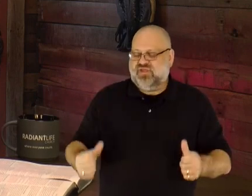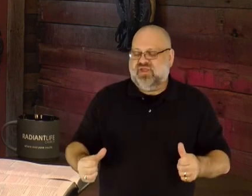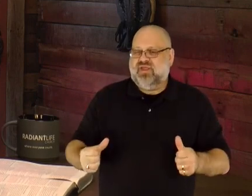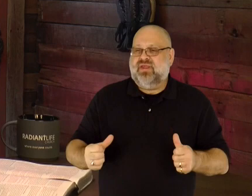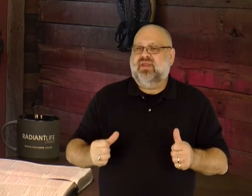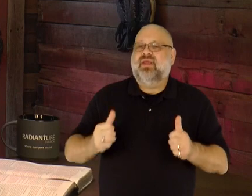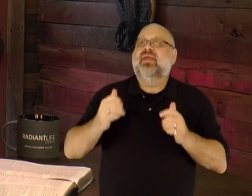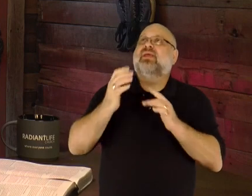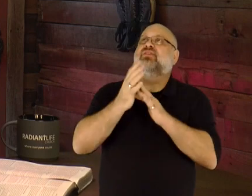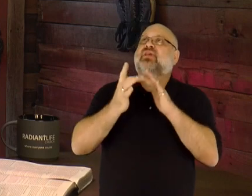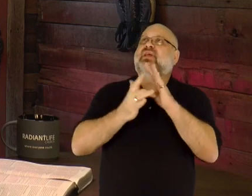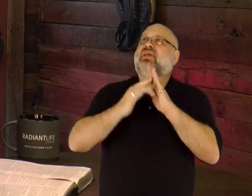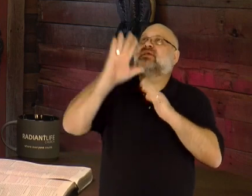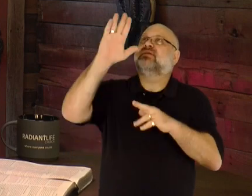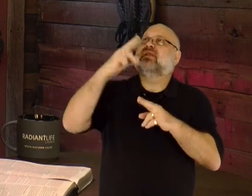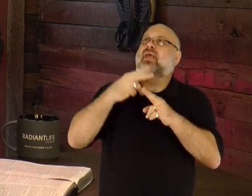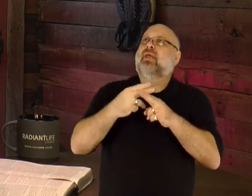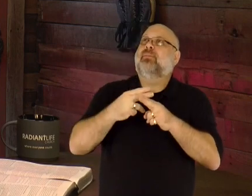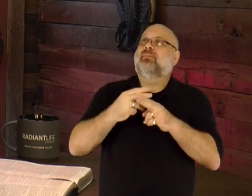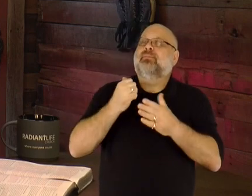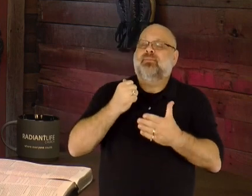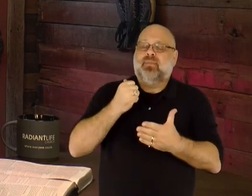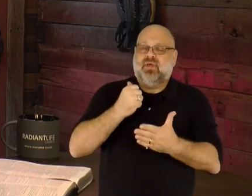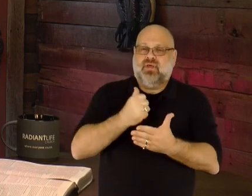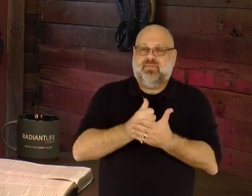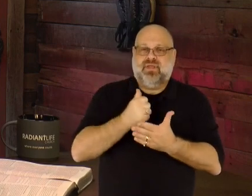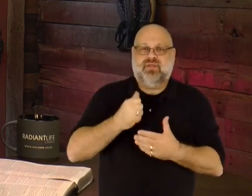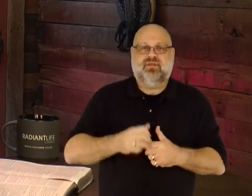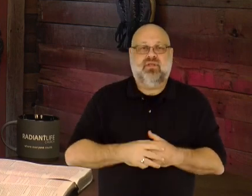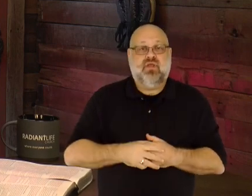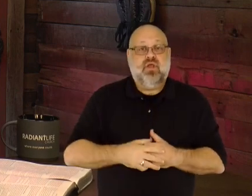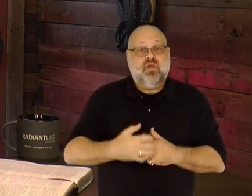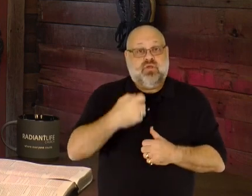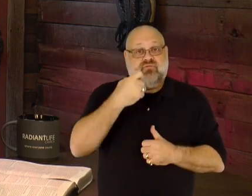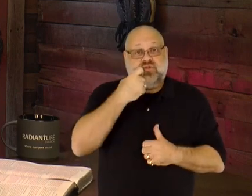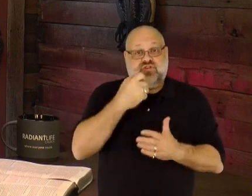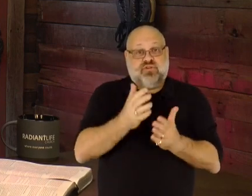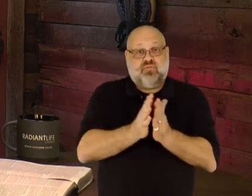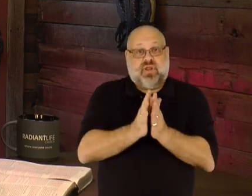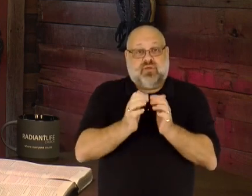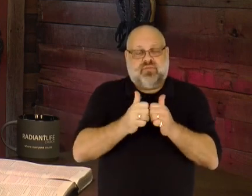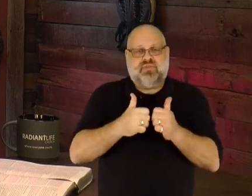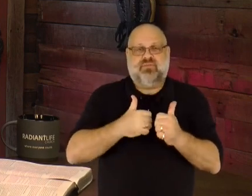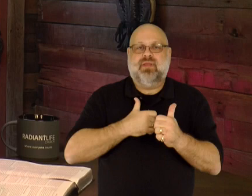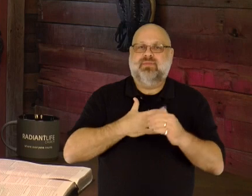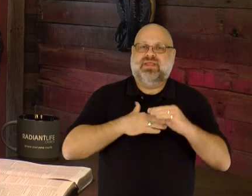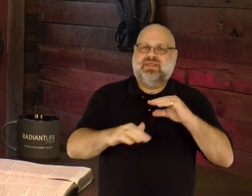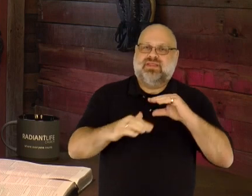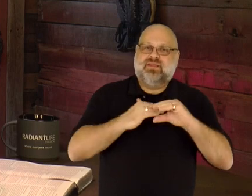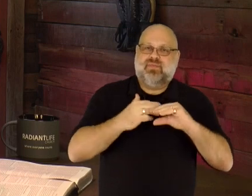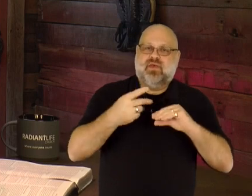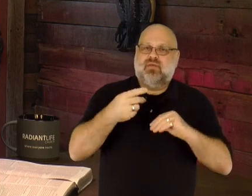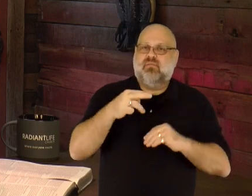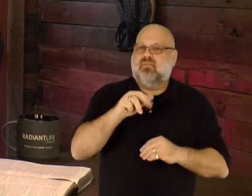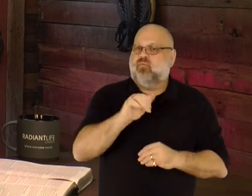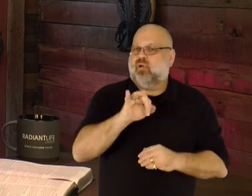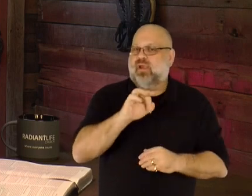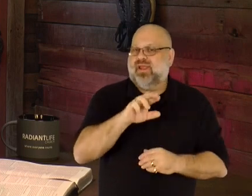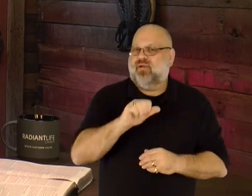creation. In Jesus' name, amen. If you just prayed with me, please send an email to